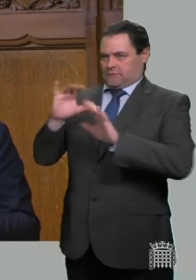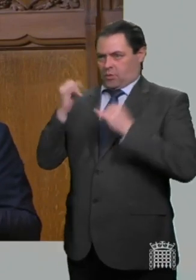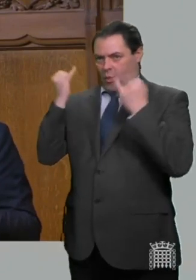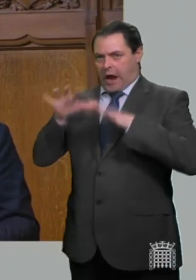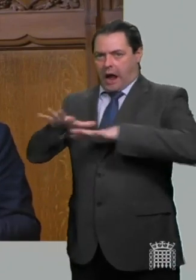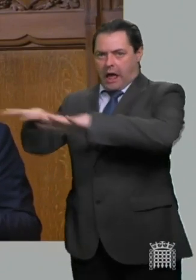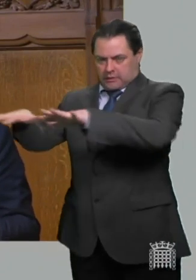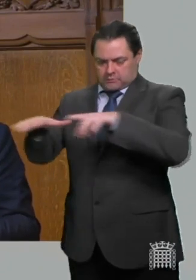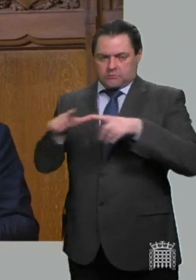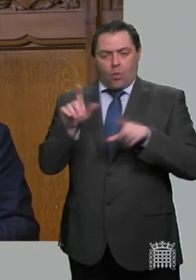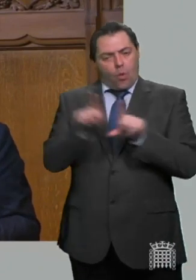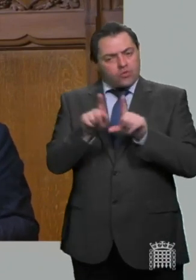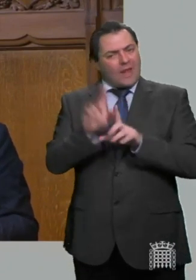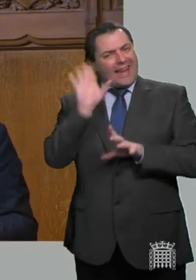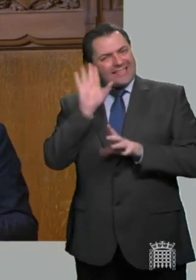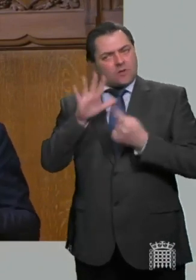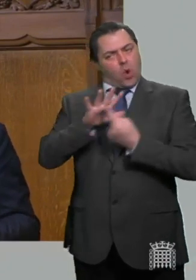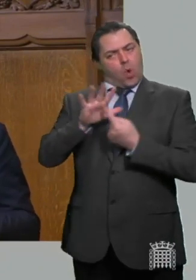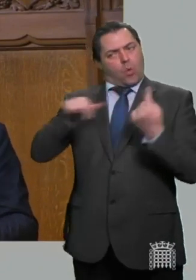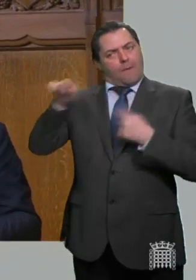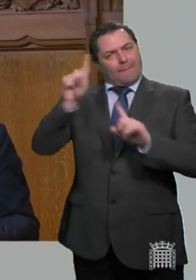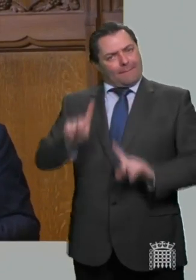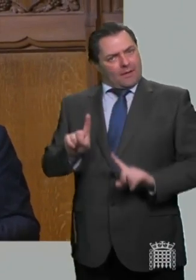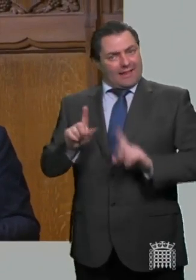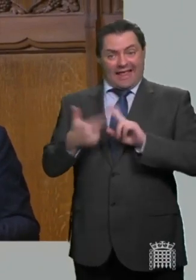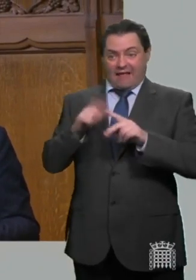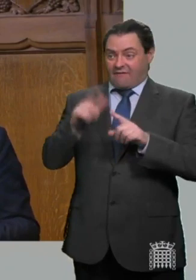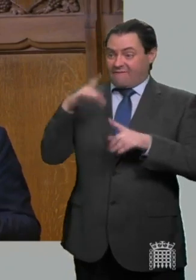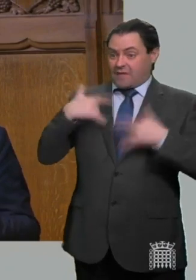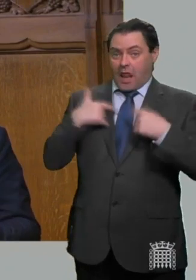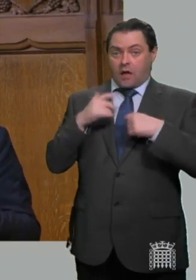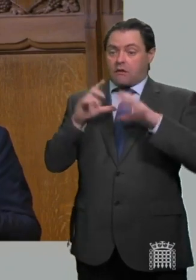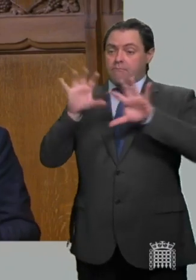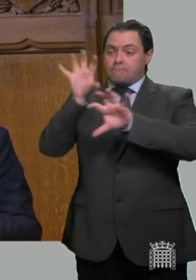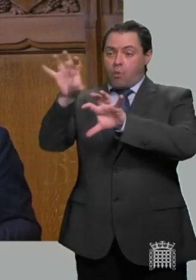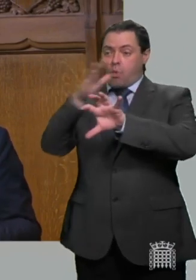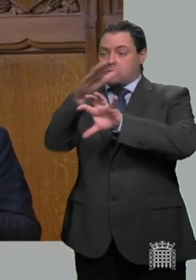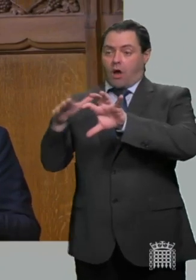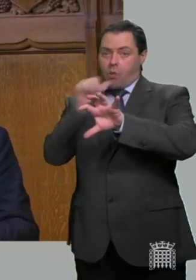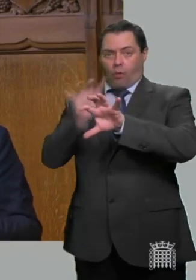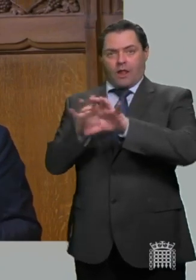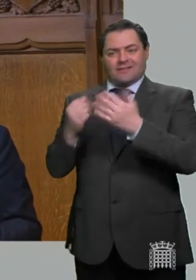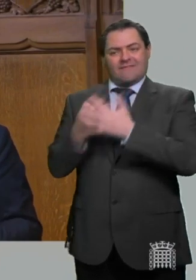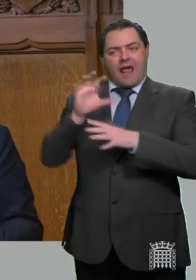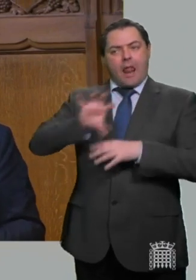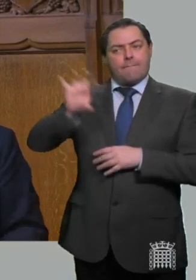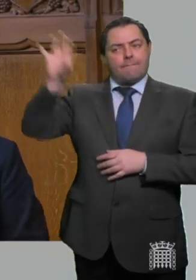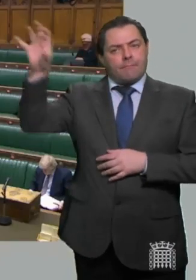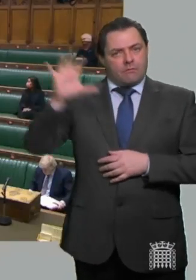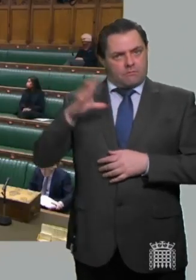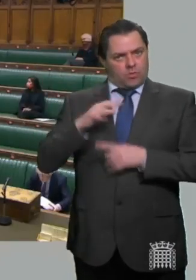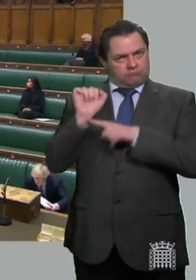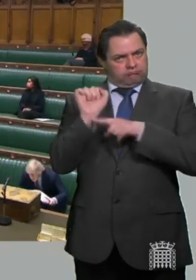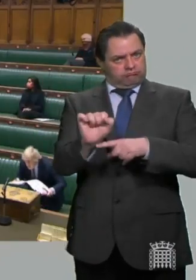account, including where the proposed development is across local authority borders, like in the surrounding Green Belt to Dudley South?